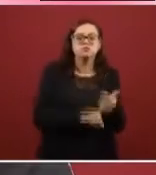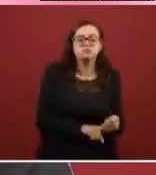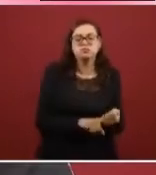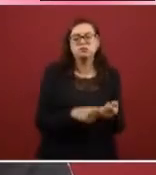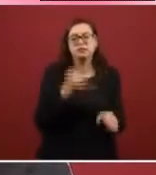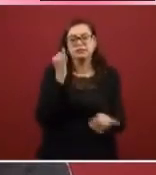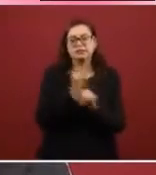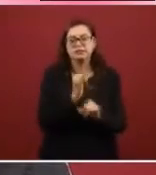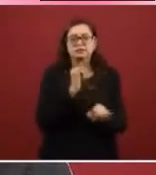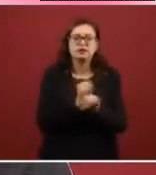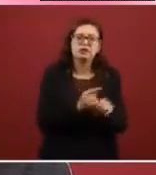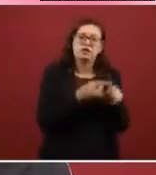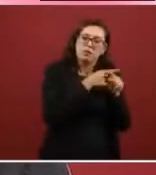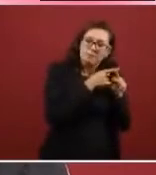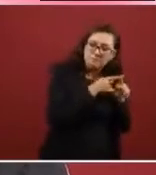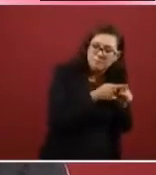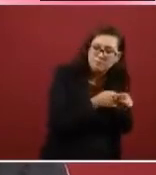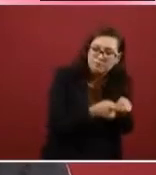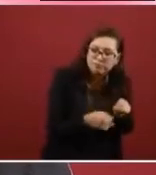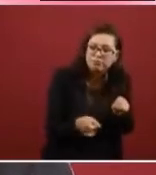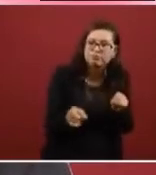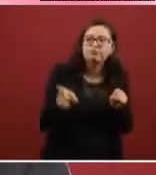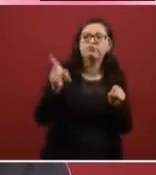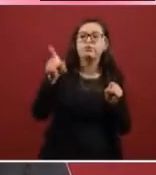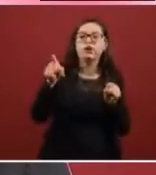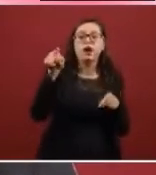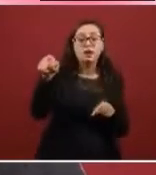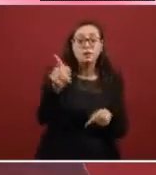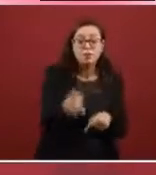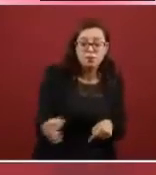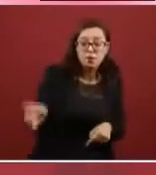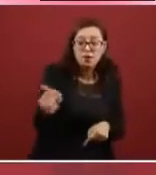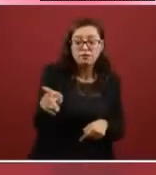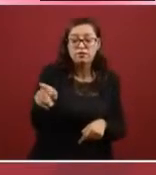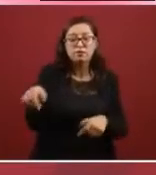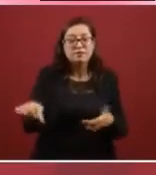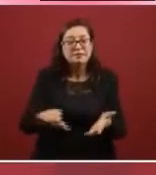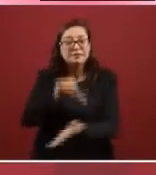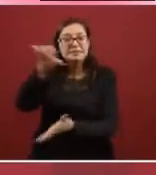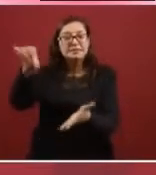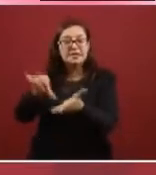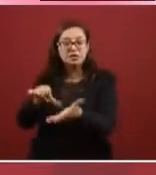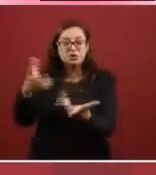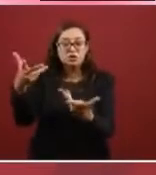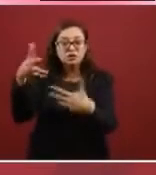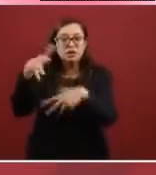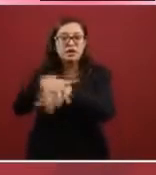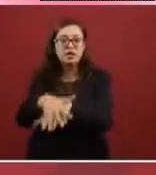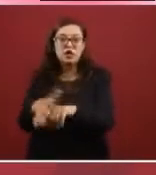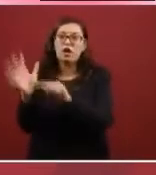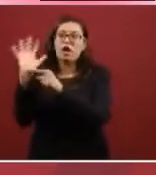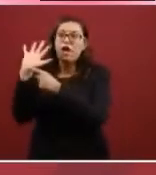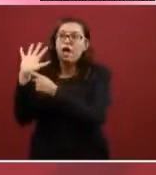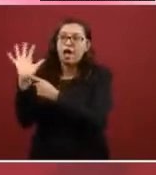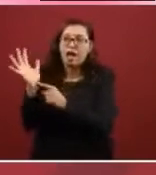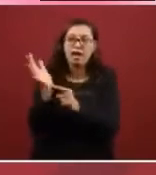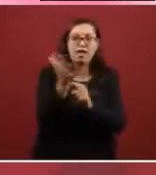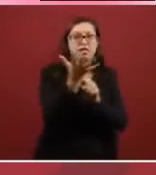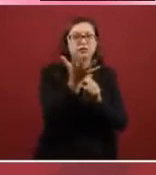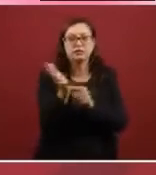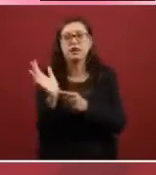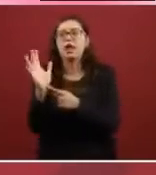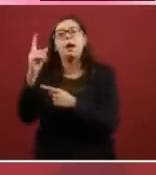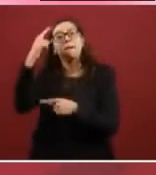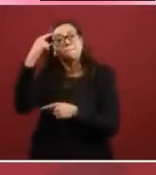cables integradores, and integrating centers, poner una antena, put an antenna para cubrir todo un radio,